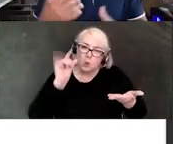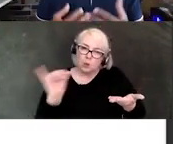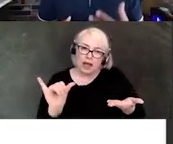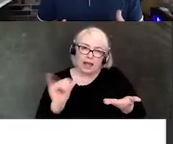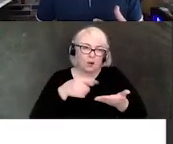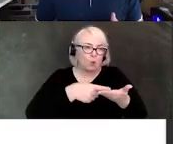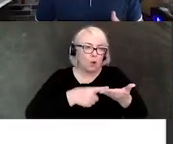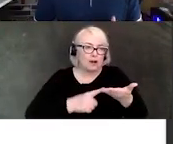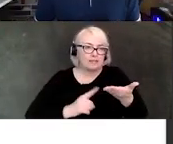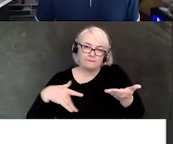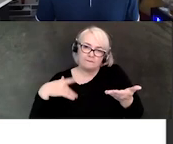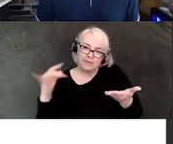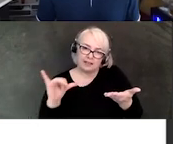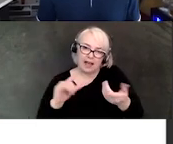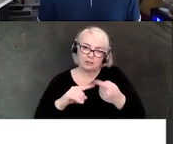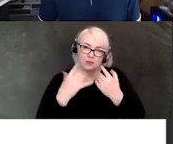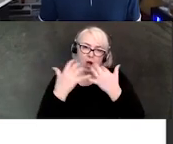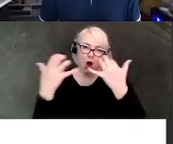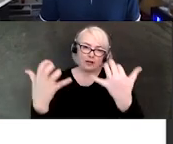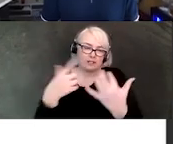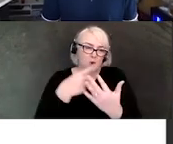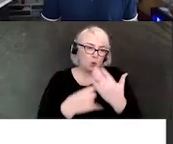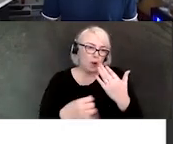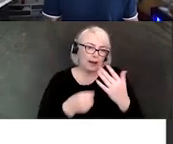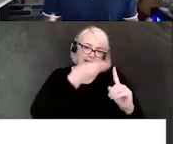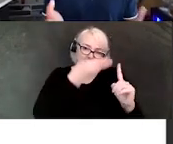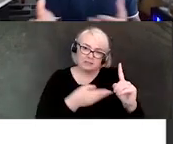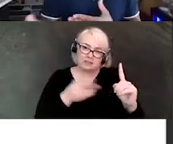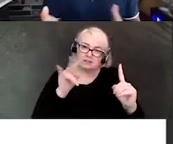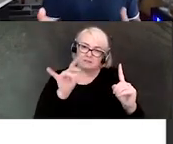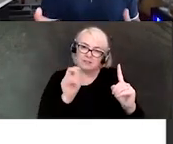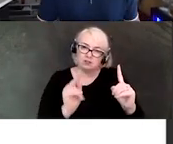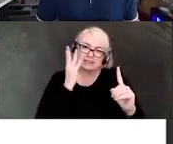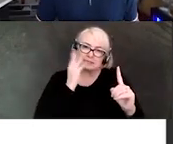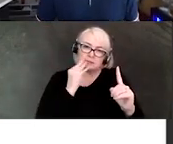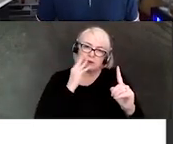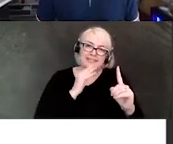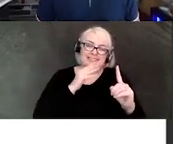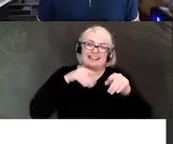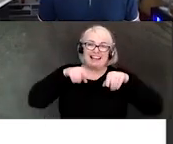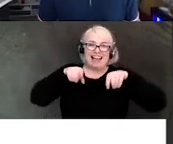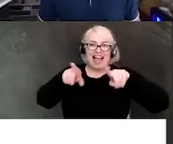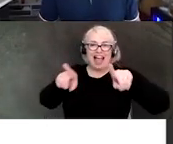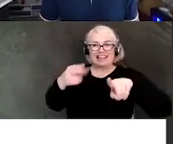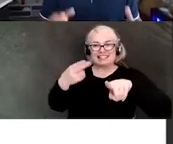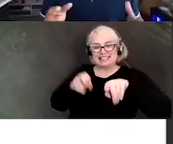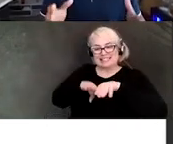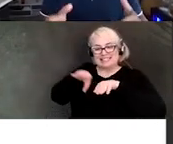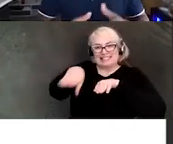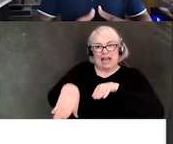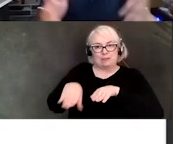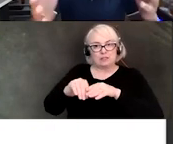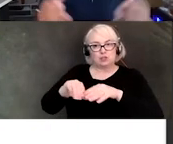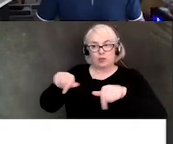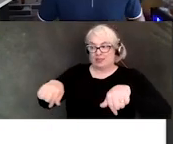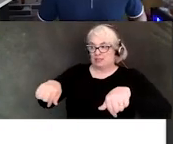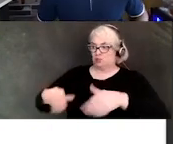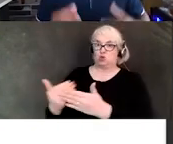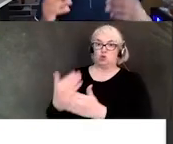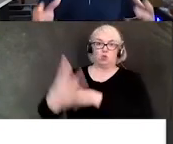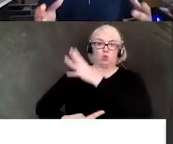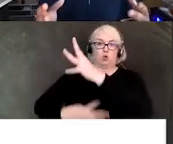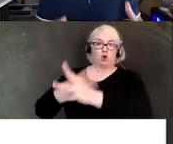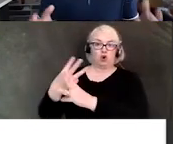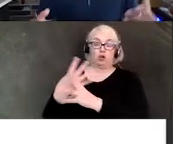he kind of going through as, as he experiences it. So, um, I think that was really all that stuff. I mean, I wish, I